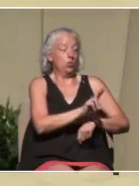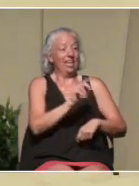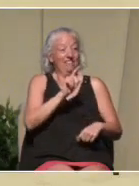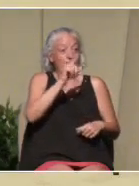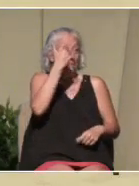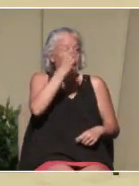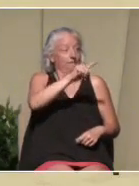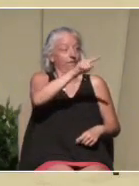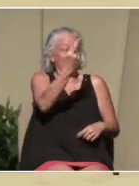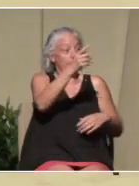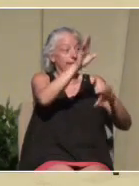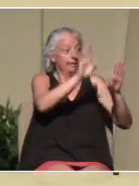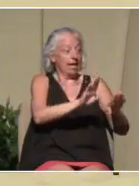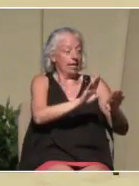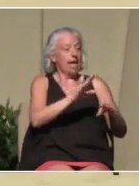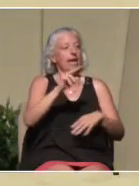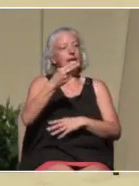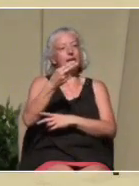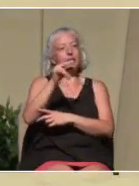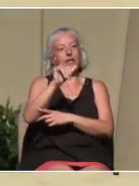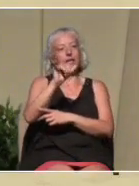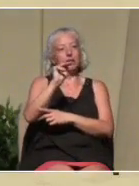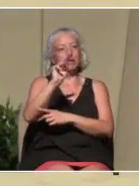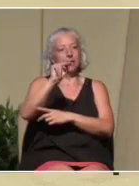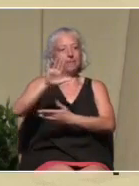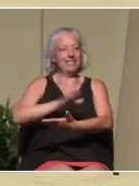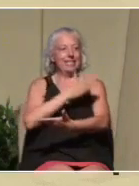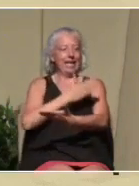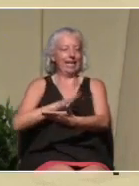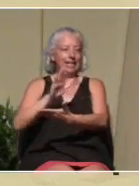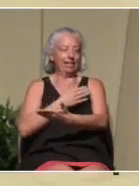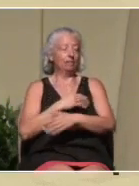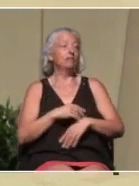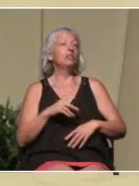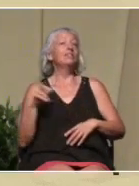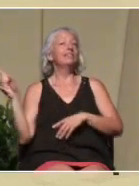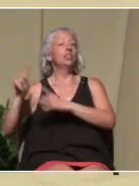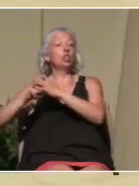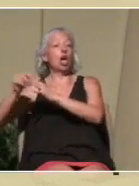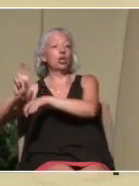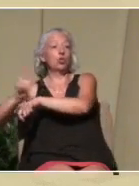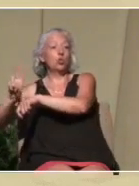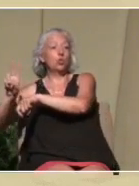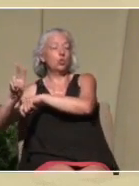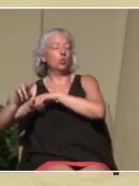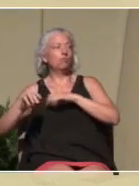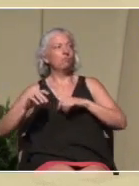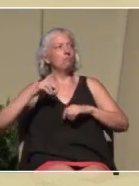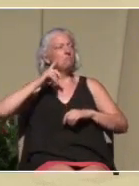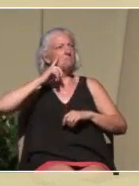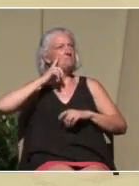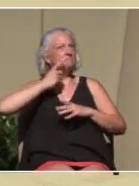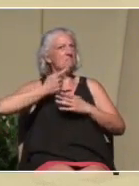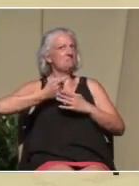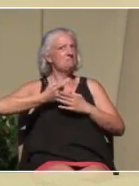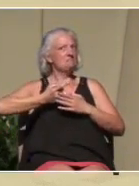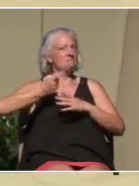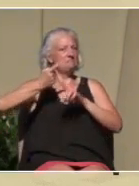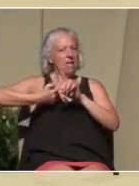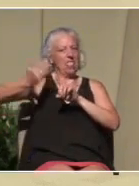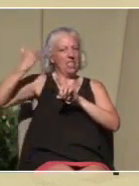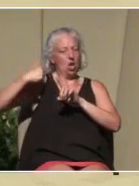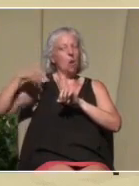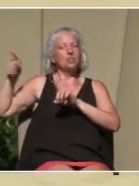of the month, so it's usually at 2 o'clock, but we have the barbecue today, so last year I think they started a little bit early because everybody was